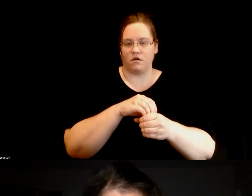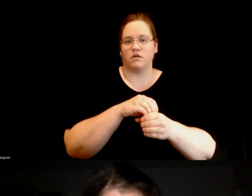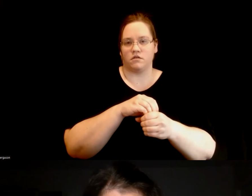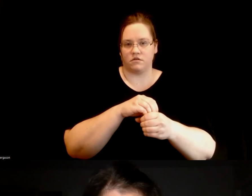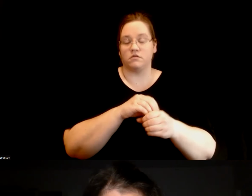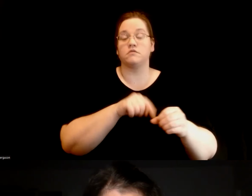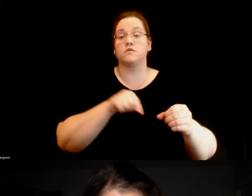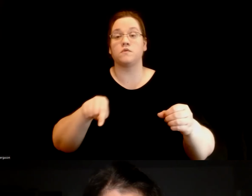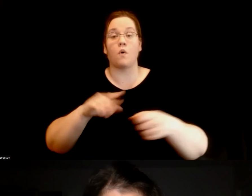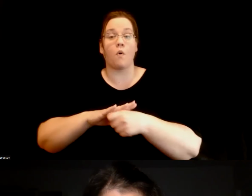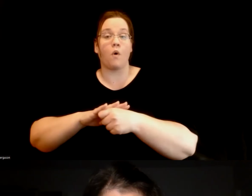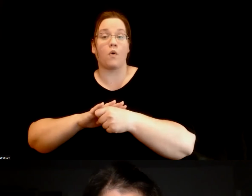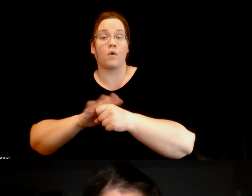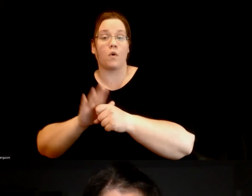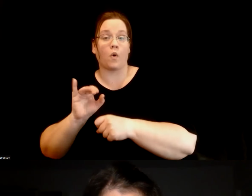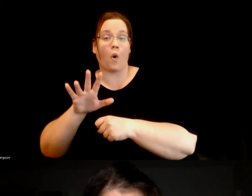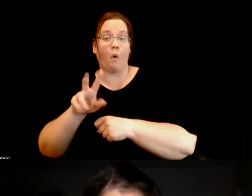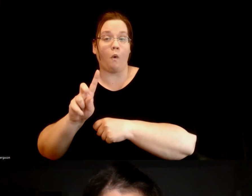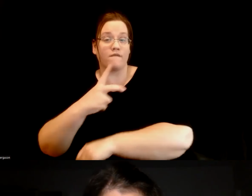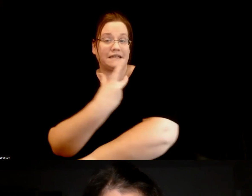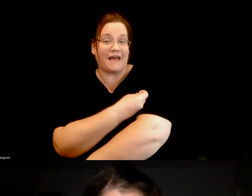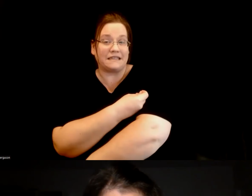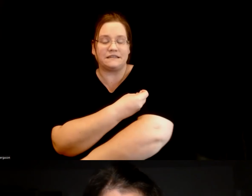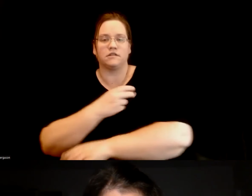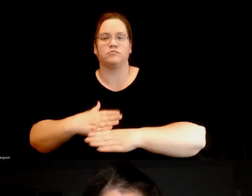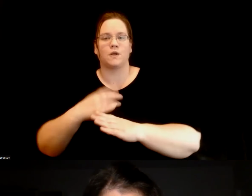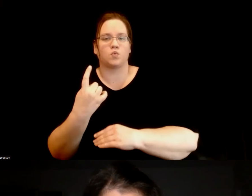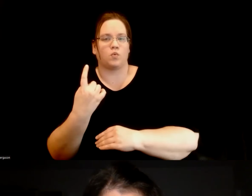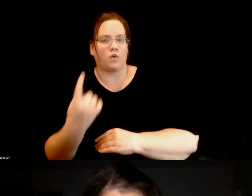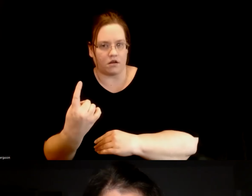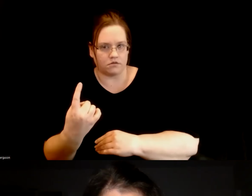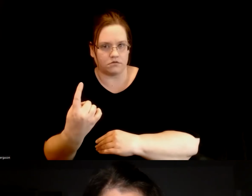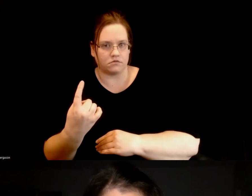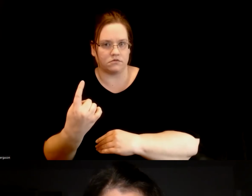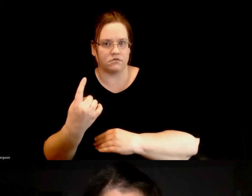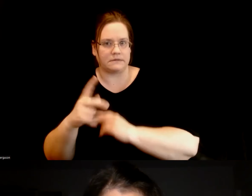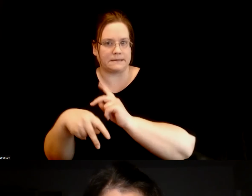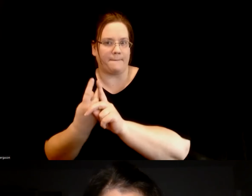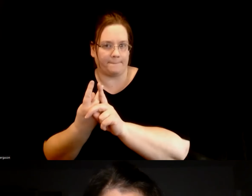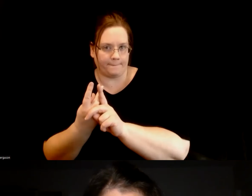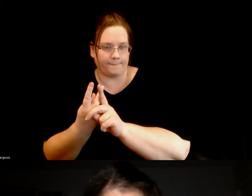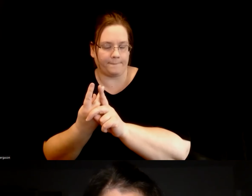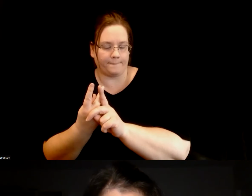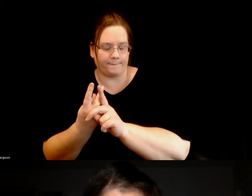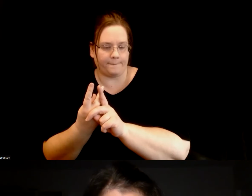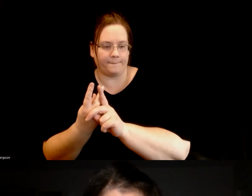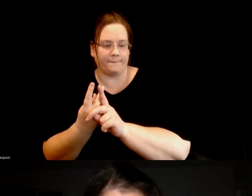now only protects against one. Only induces your body to make one particular spike protein. I think they are